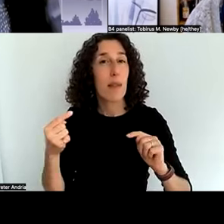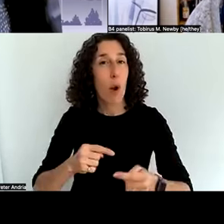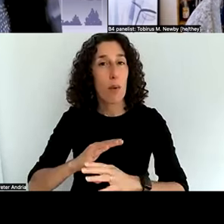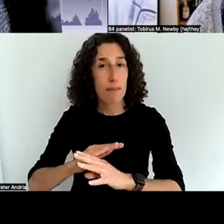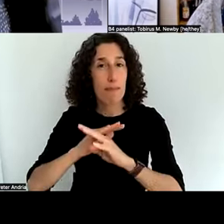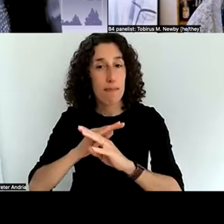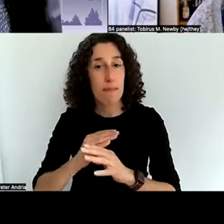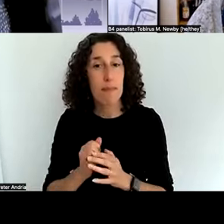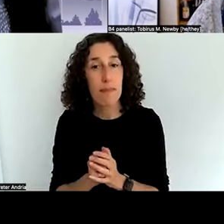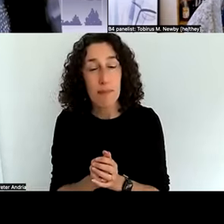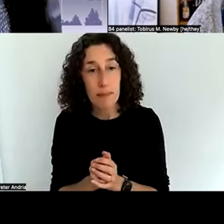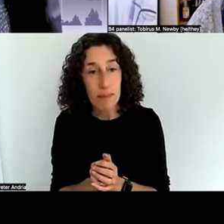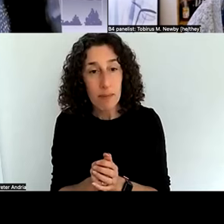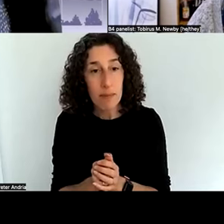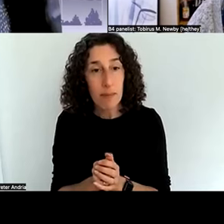And then I think